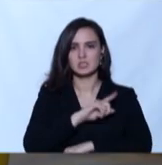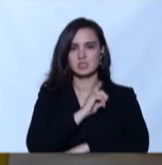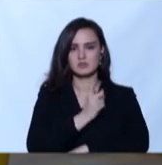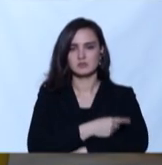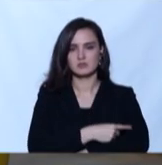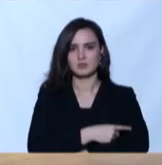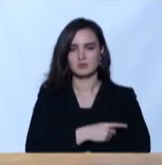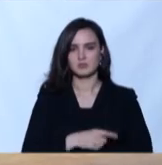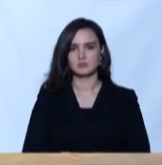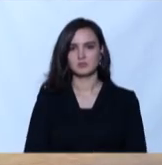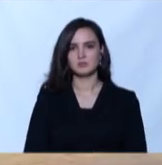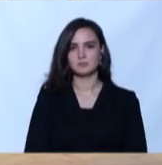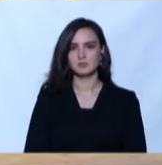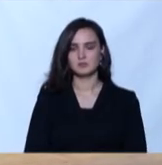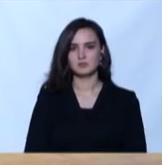along.